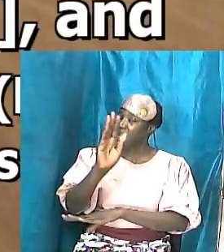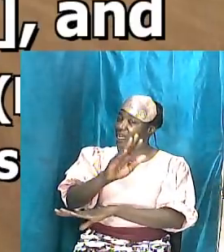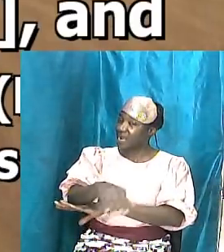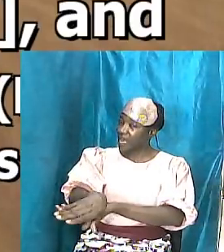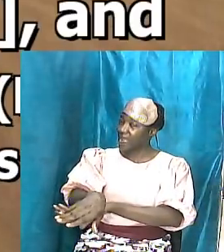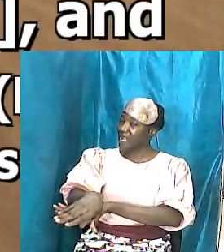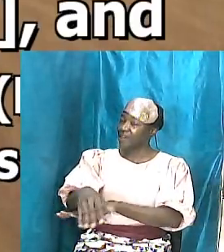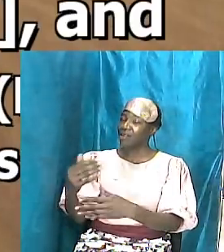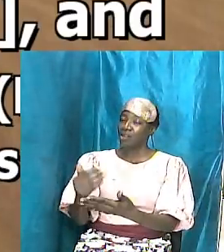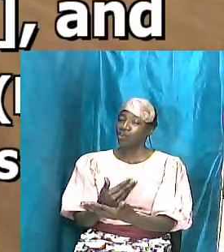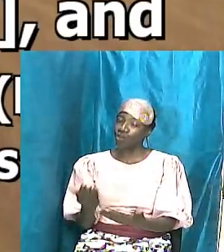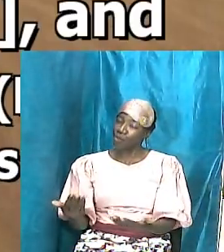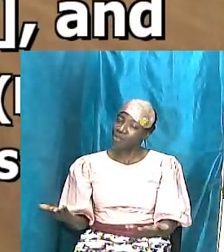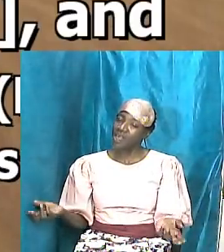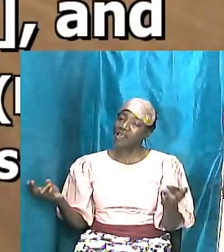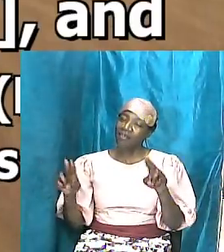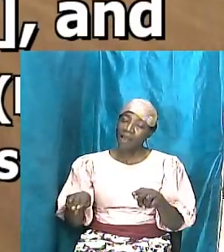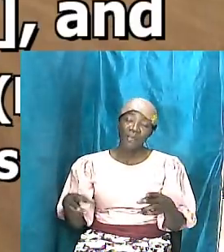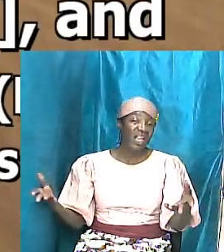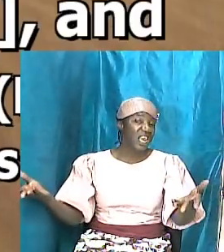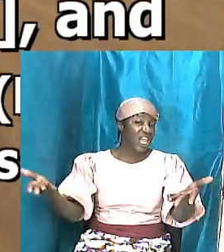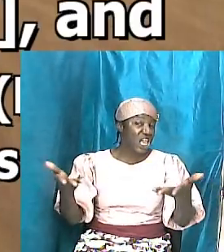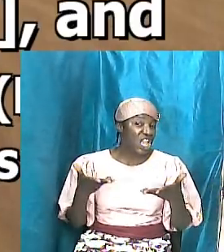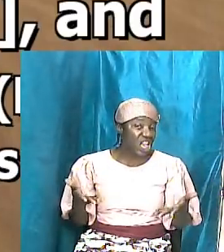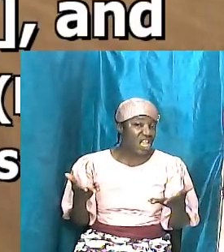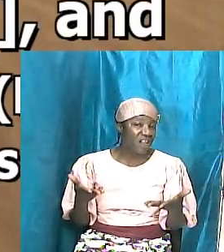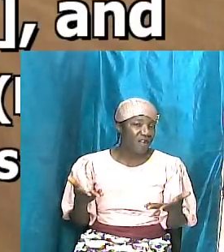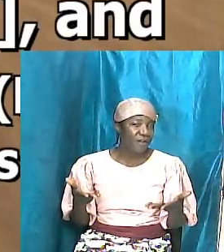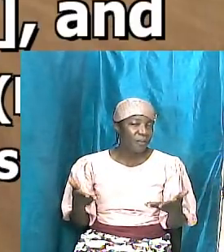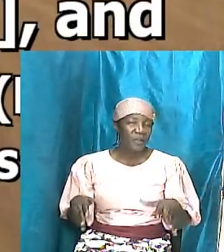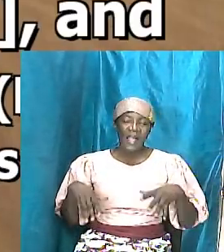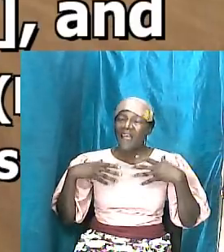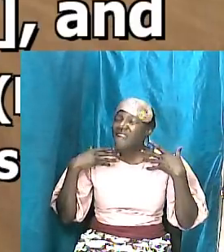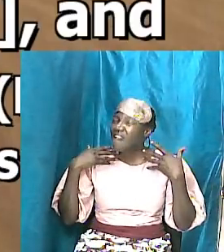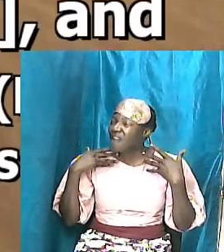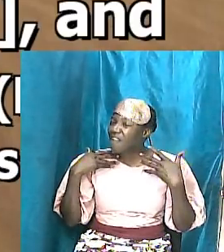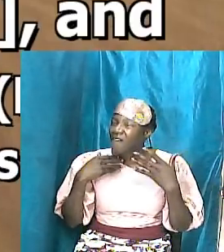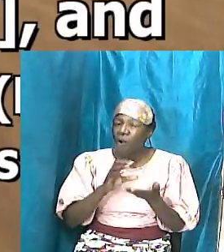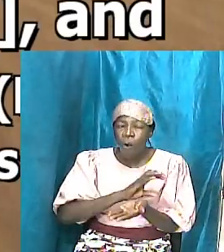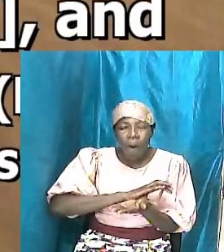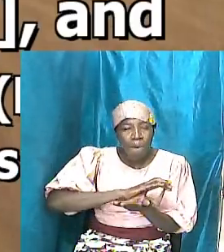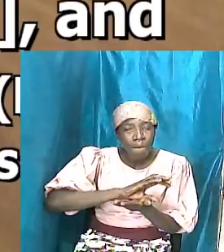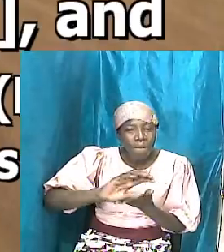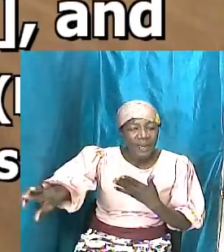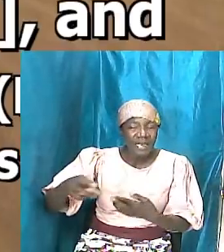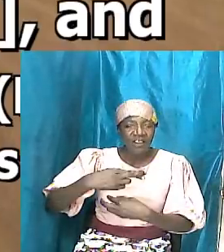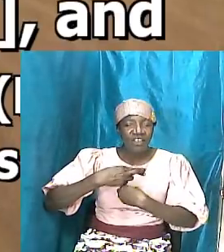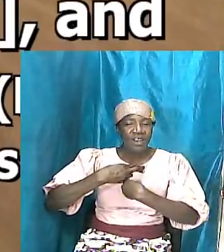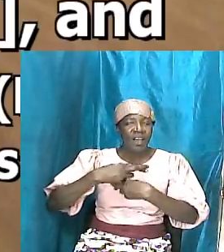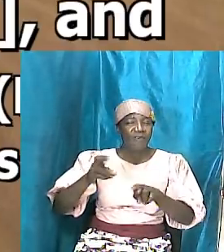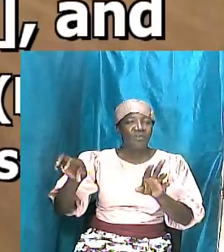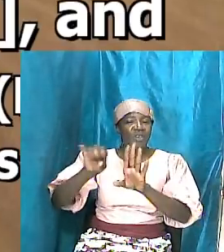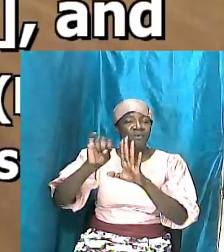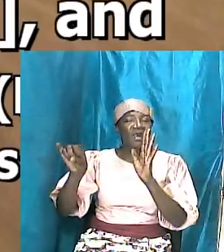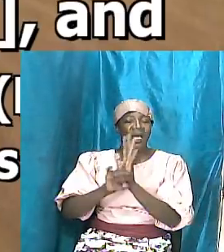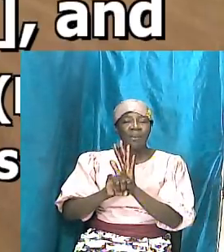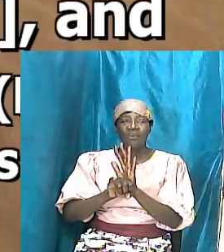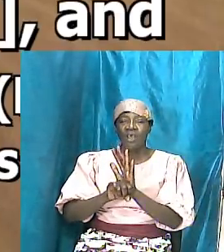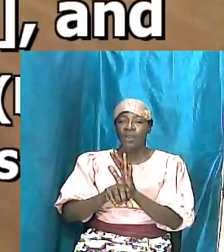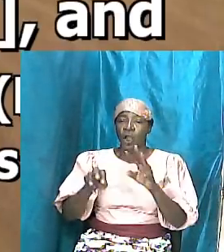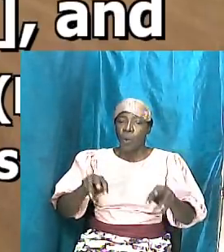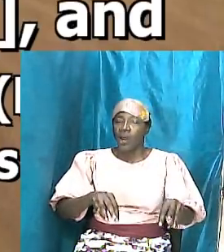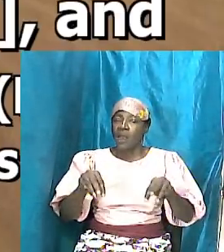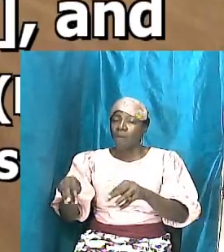happening. And here now, the completion of their redemption process, where they are going to march through the Red